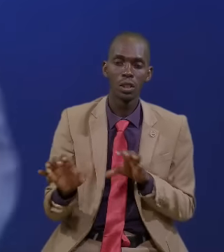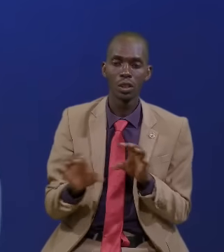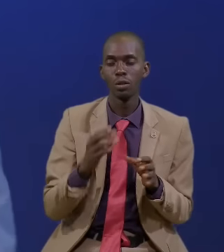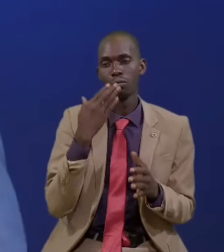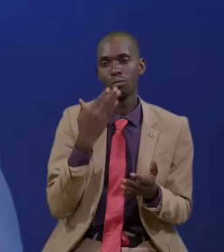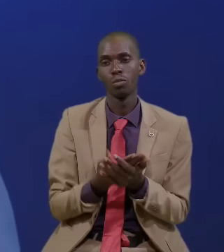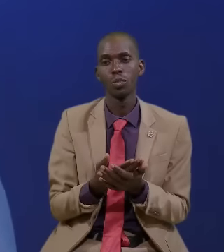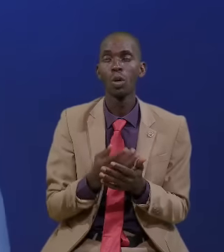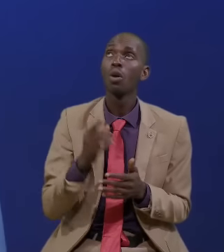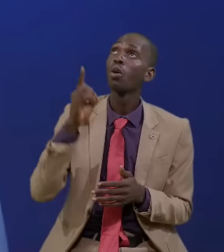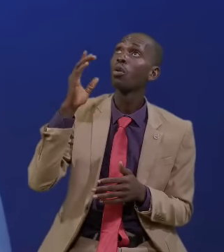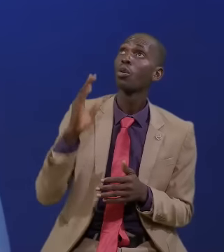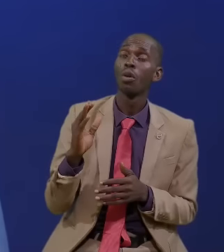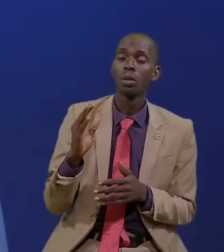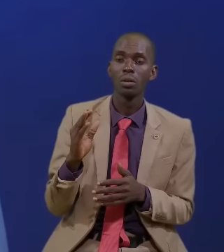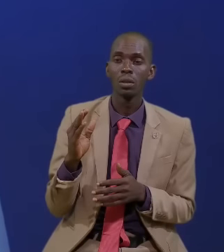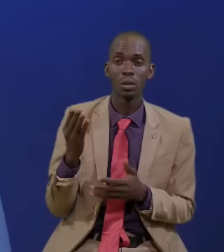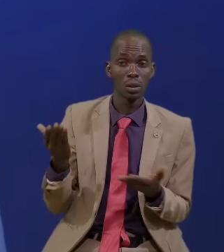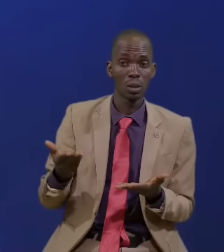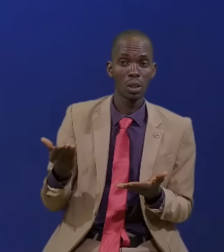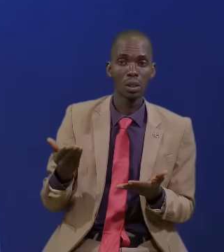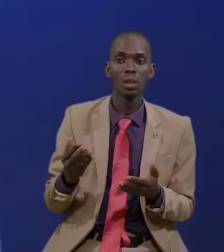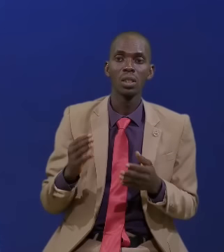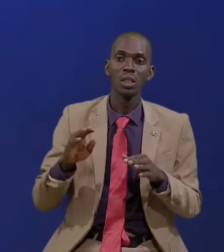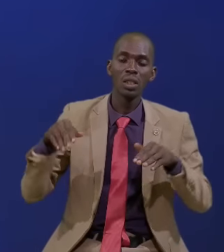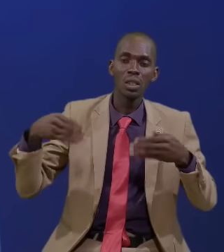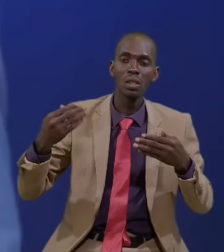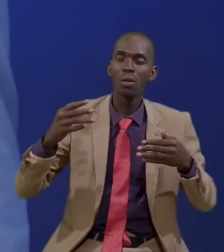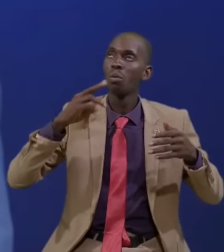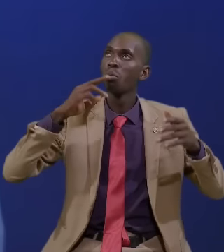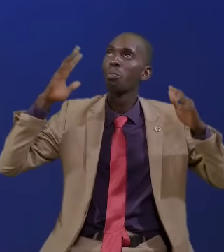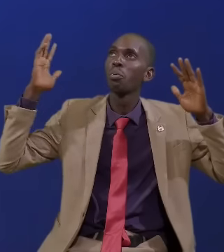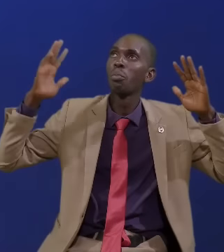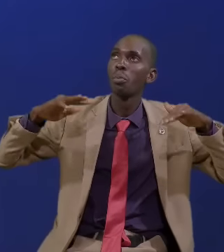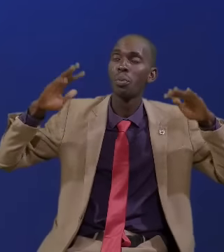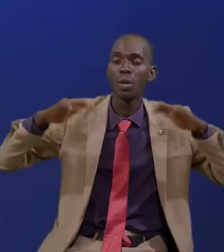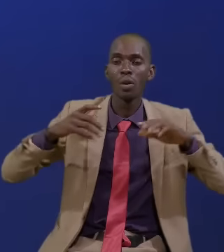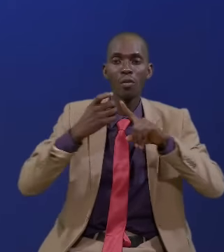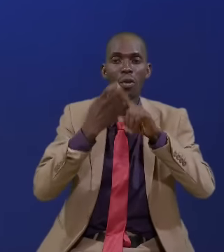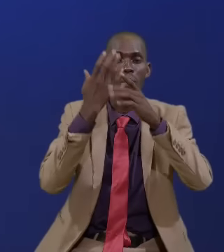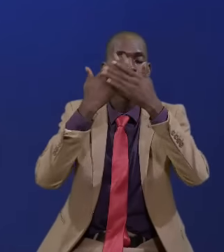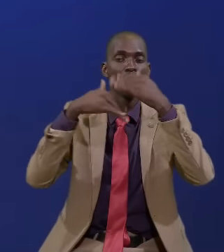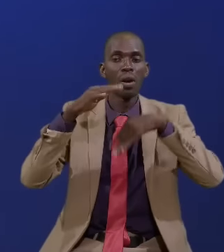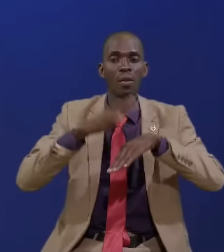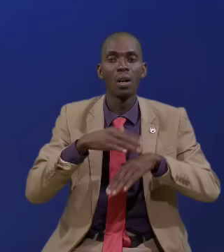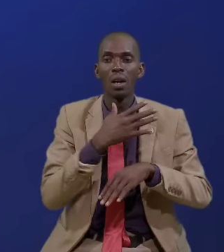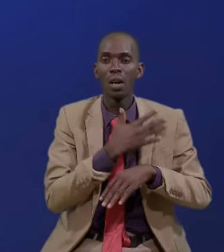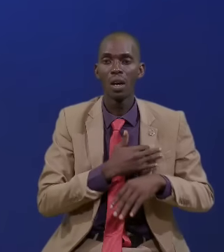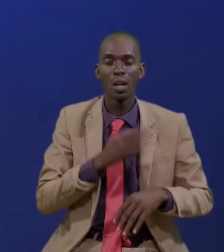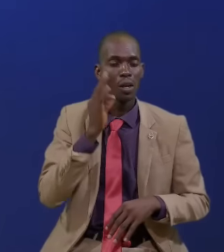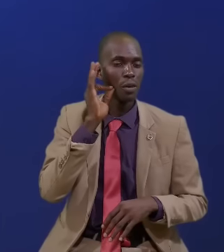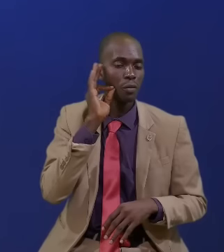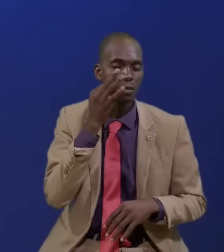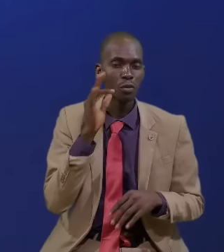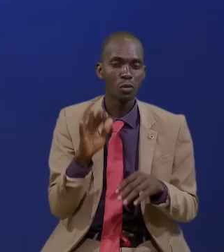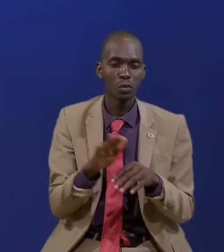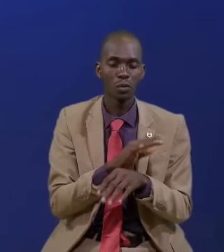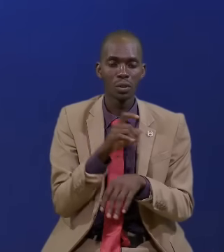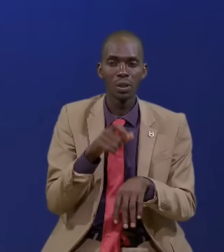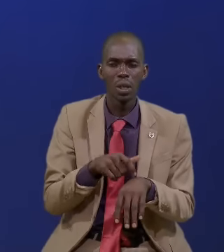God, and gave us rain from heaven and fruitful seasons.